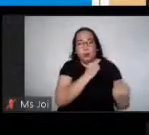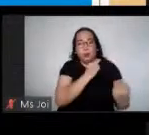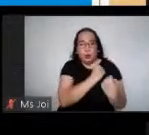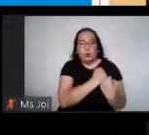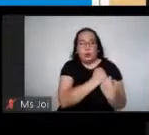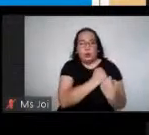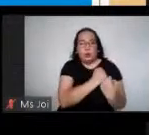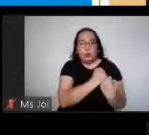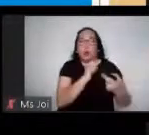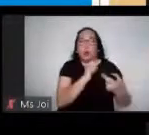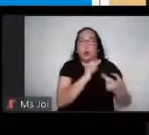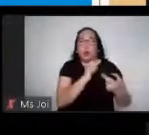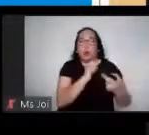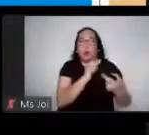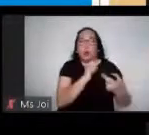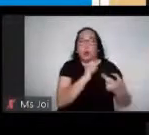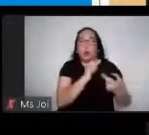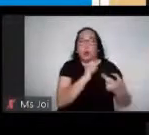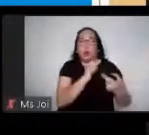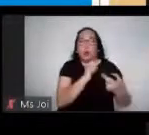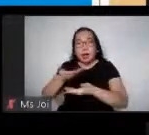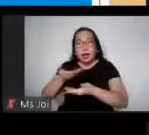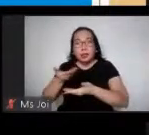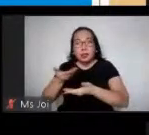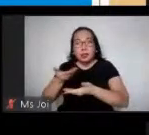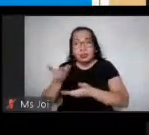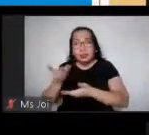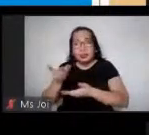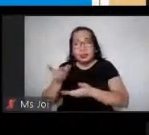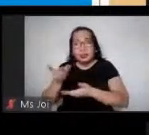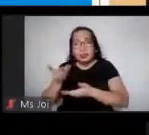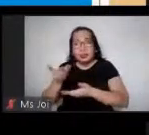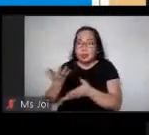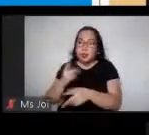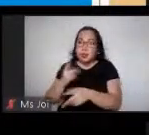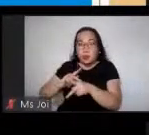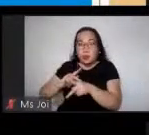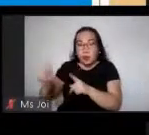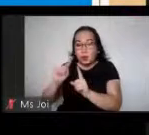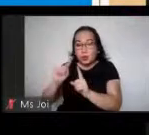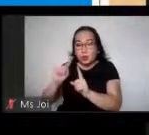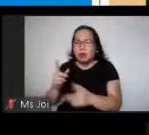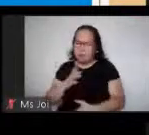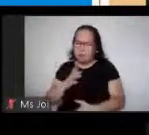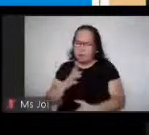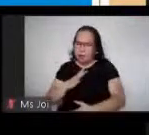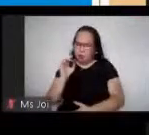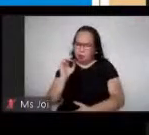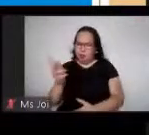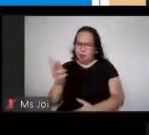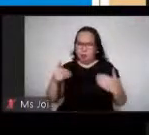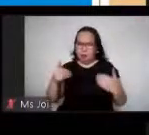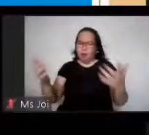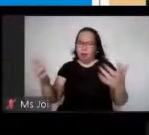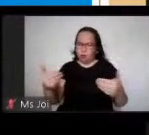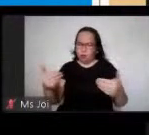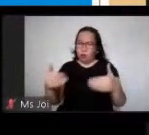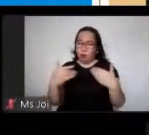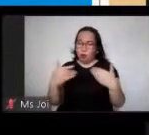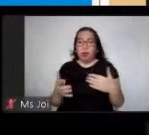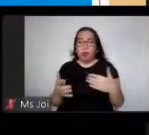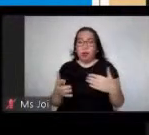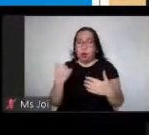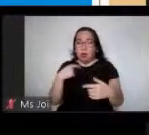mental professional to talk over your feelings kasi po yan. Even if hindi naman tayo medical